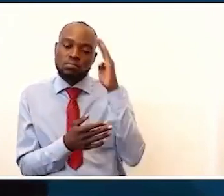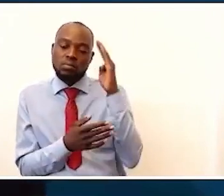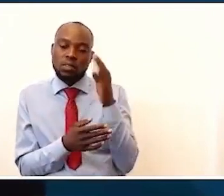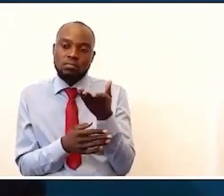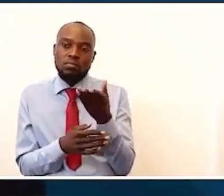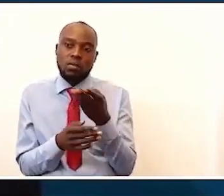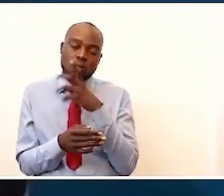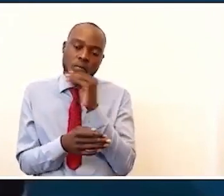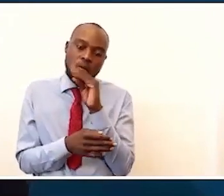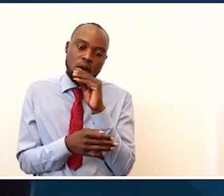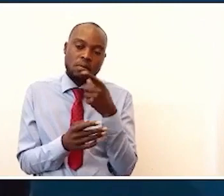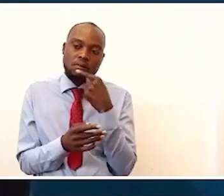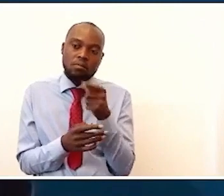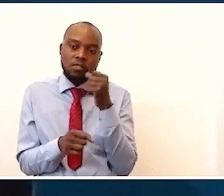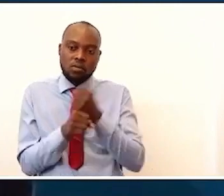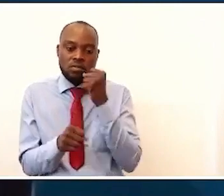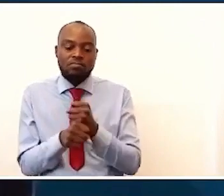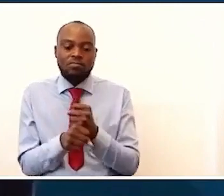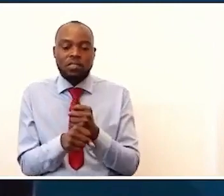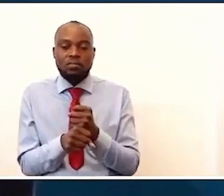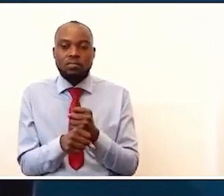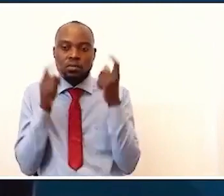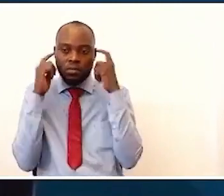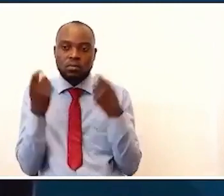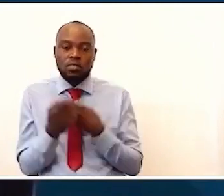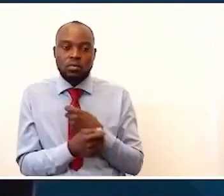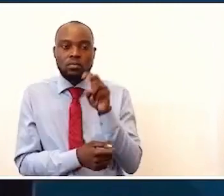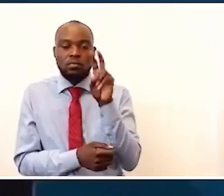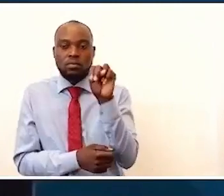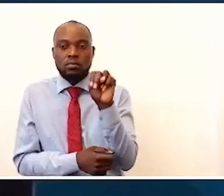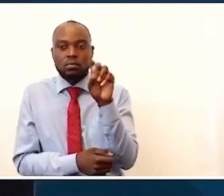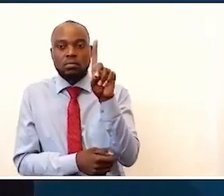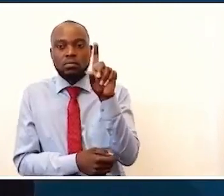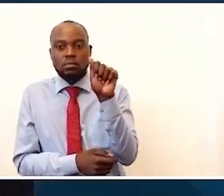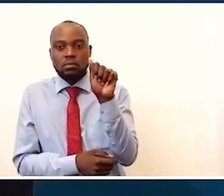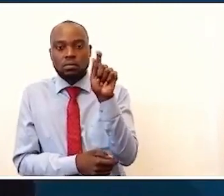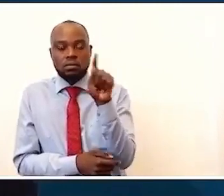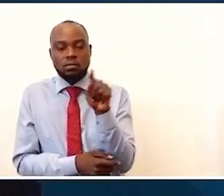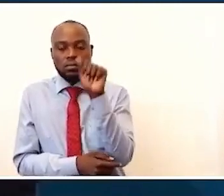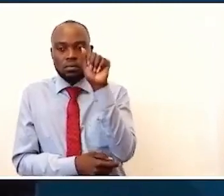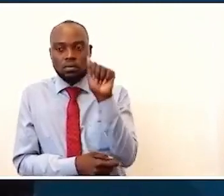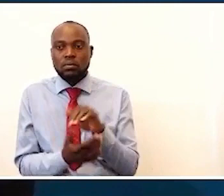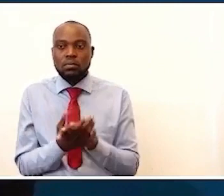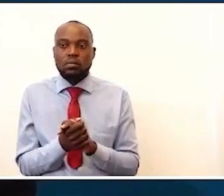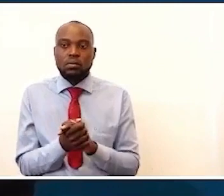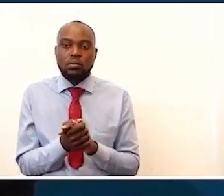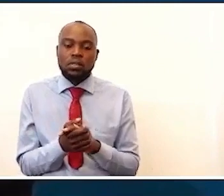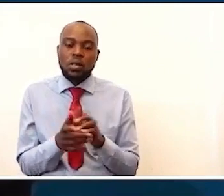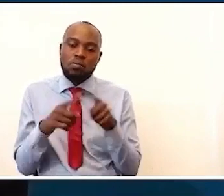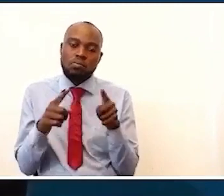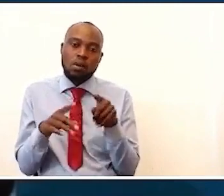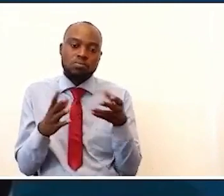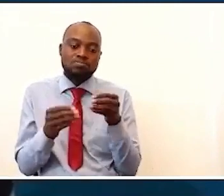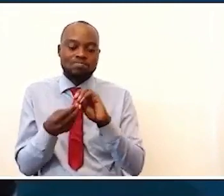words that also have been used by Dr. Ndzana, which we use also here at UNDP, include enhancing or strengthening